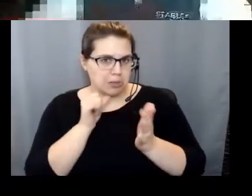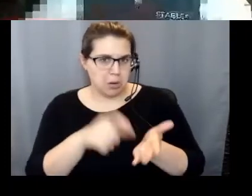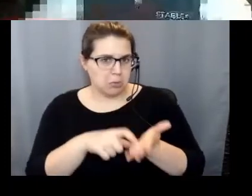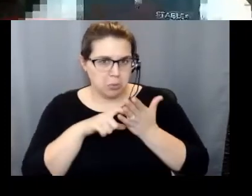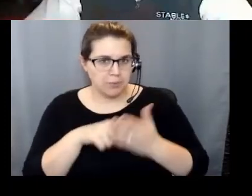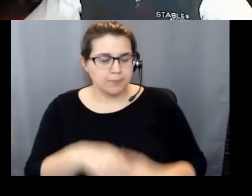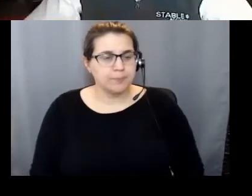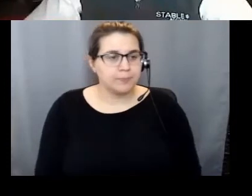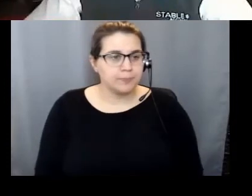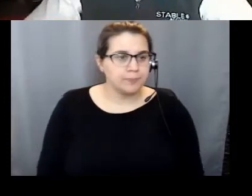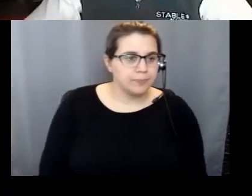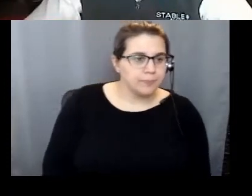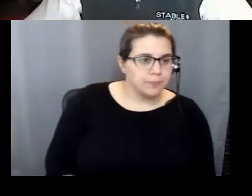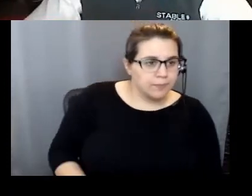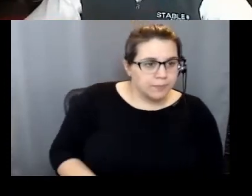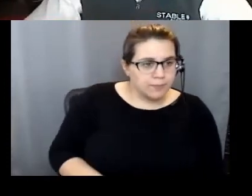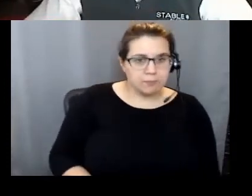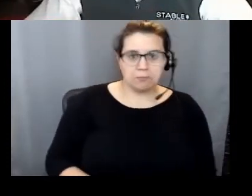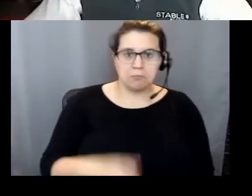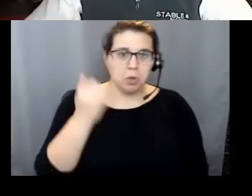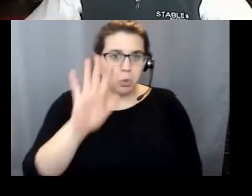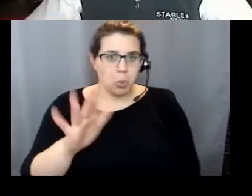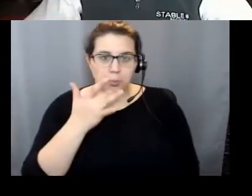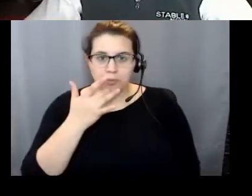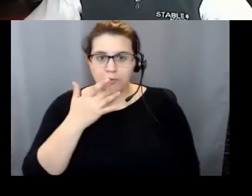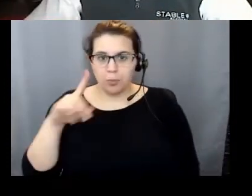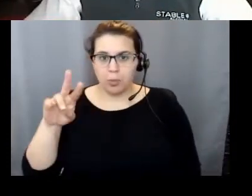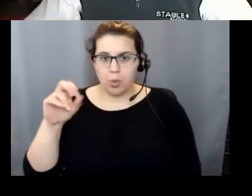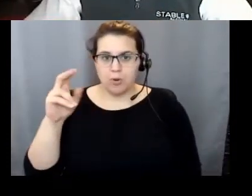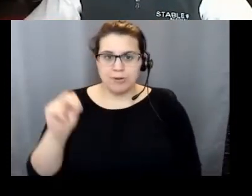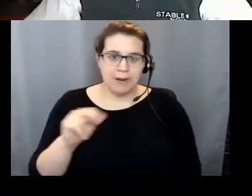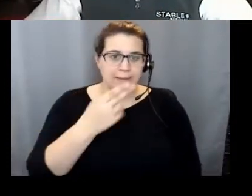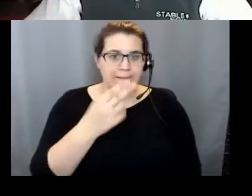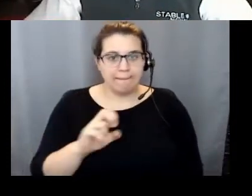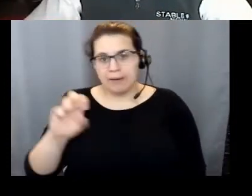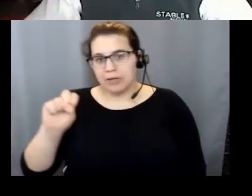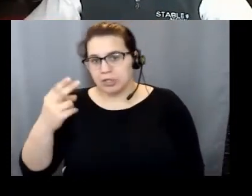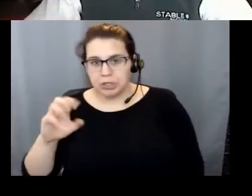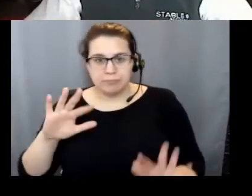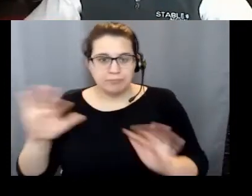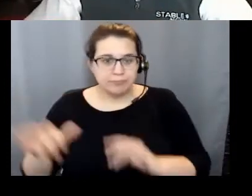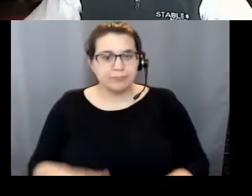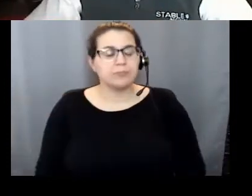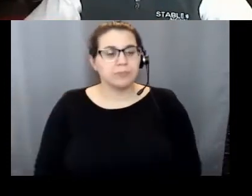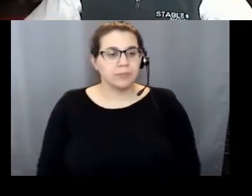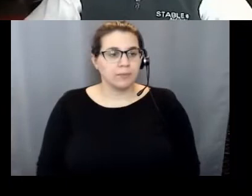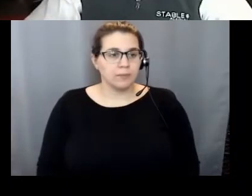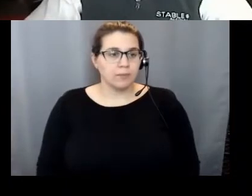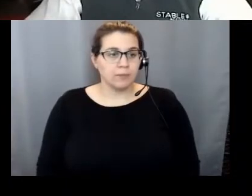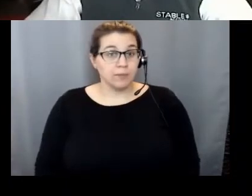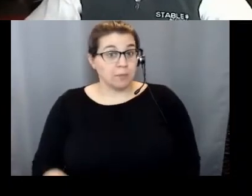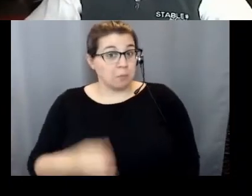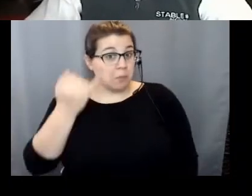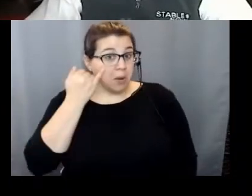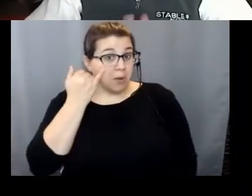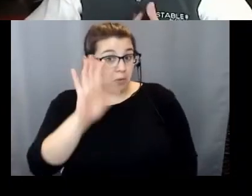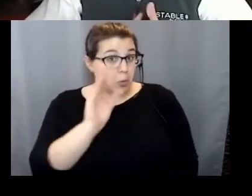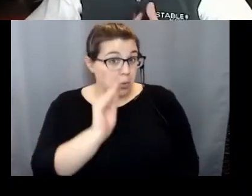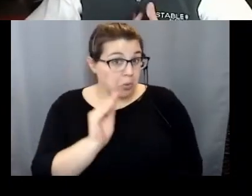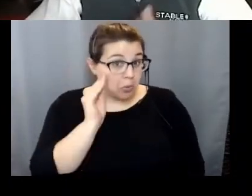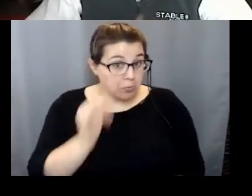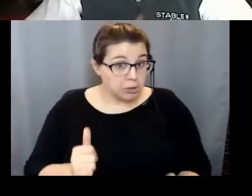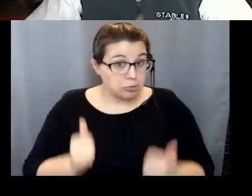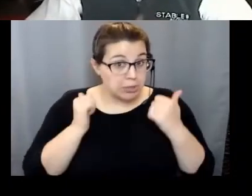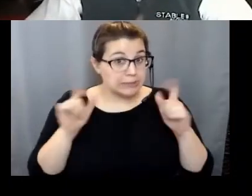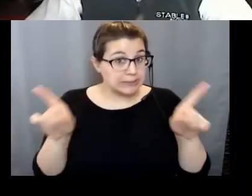How you want to be identified, he, she, so forth. If the residential address is the same, which I did for